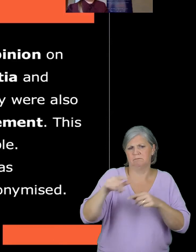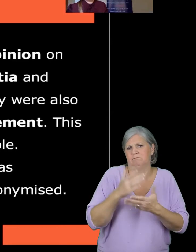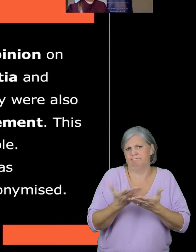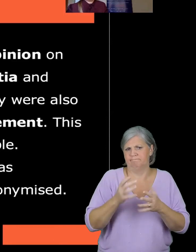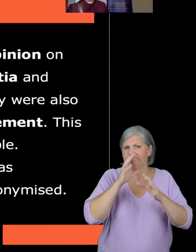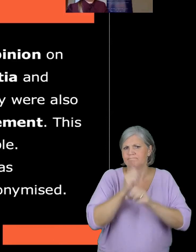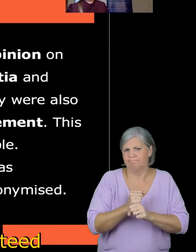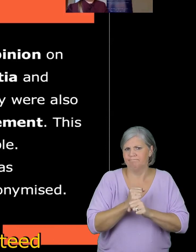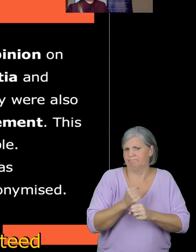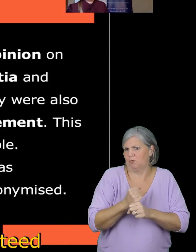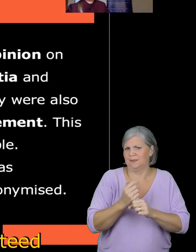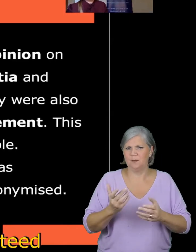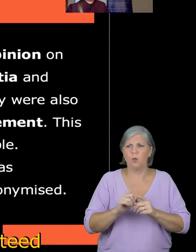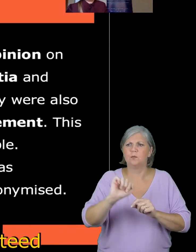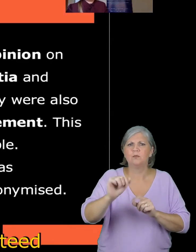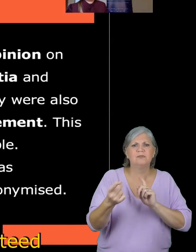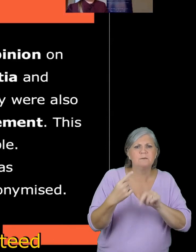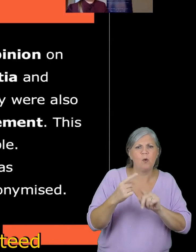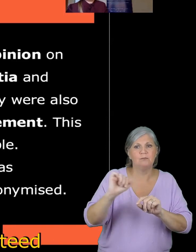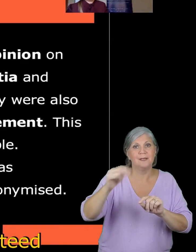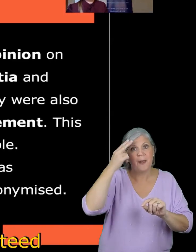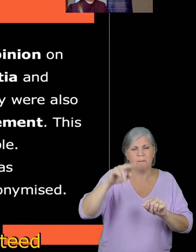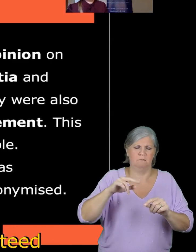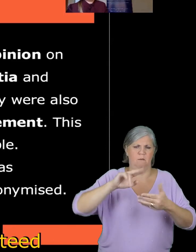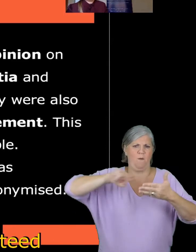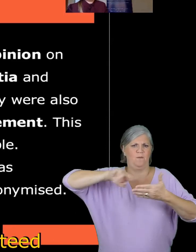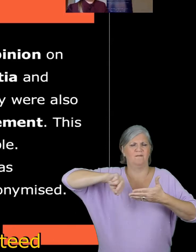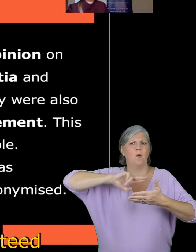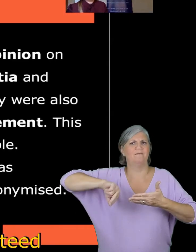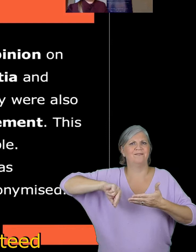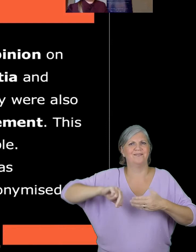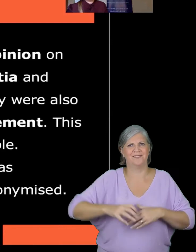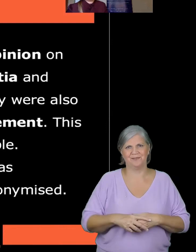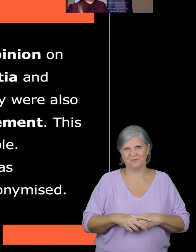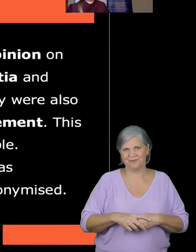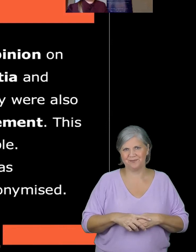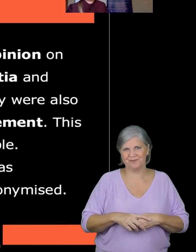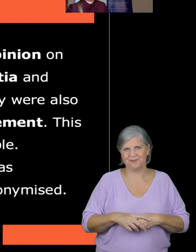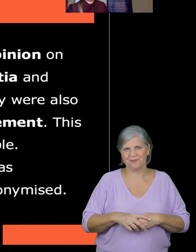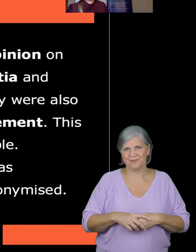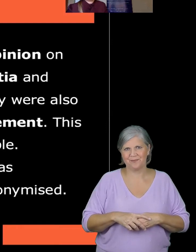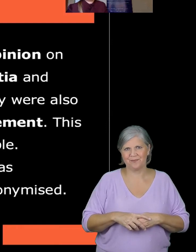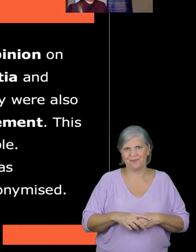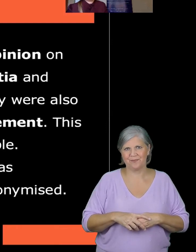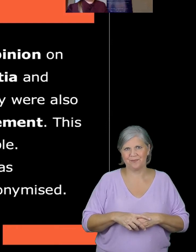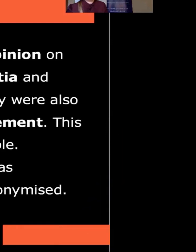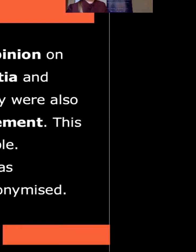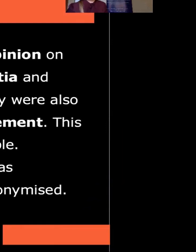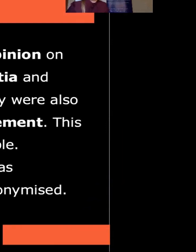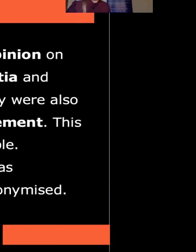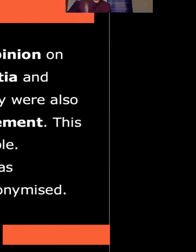the topic. Participants were assured confidentiality was guaranteed and all responses would be